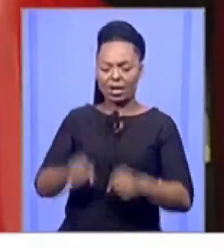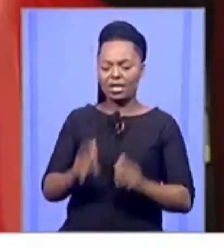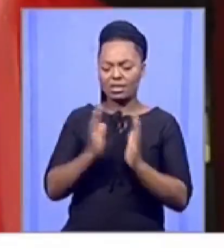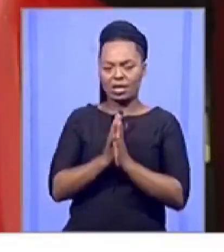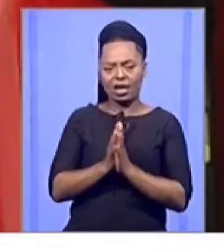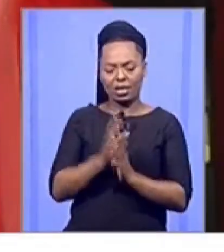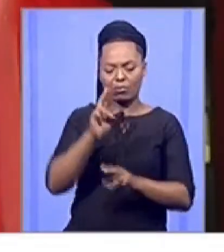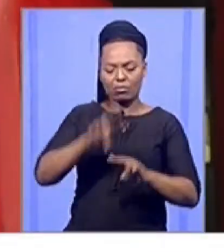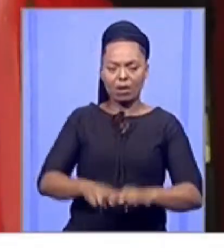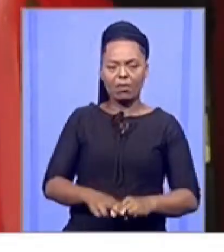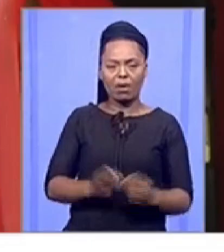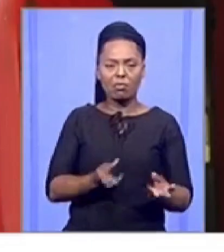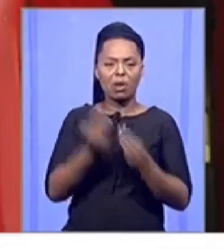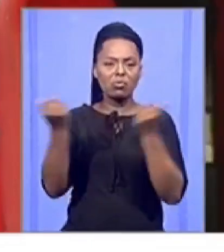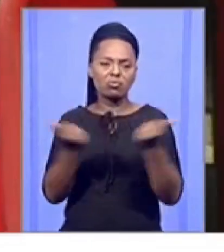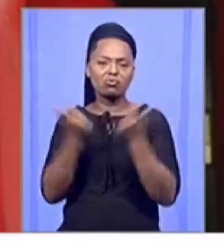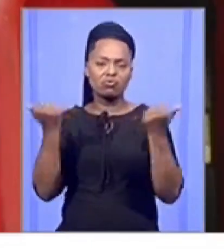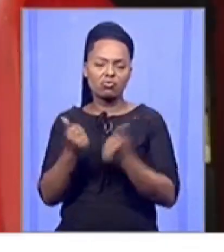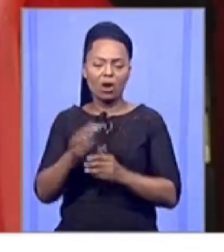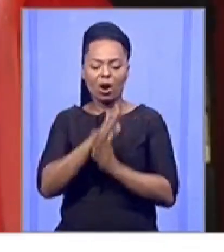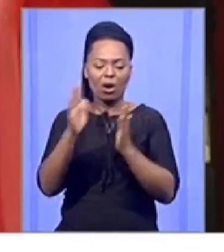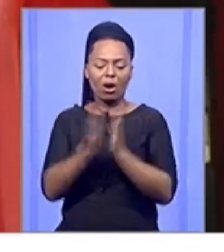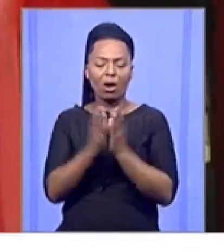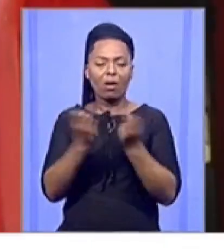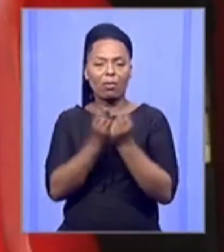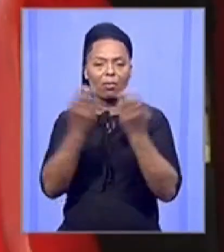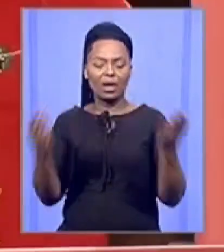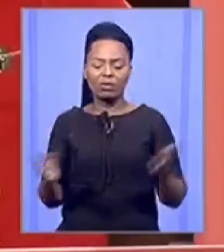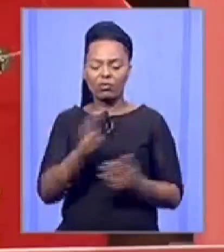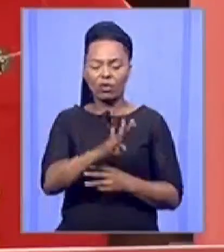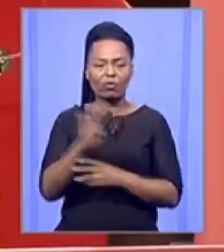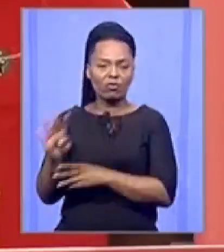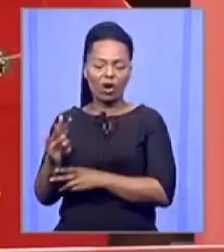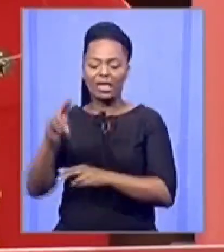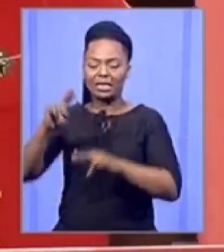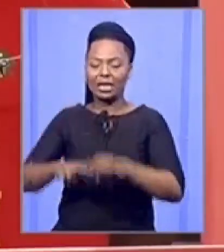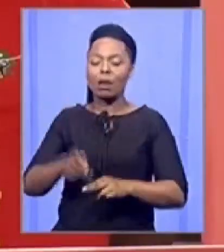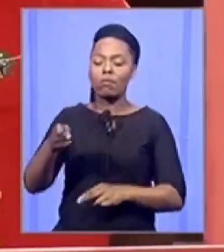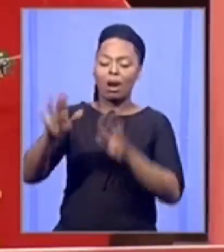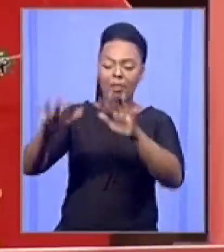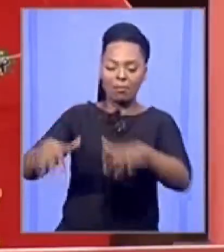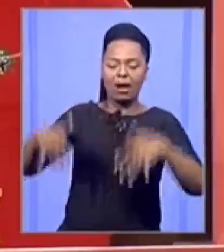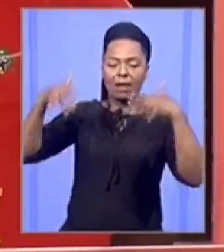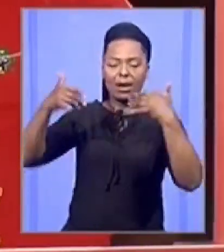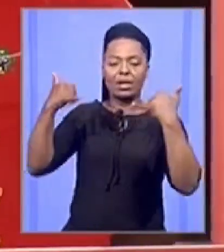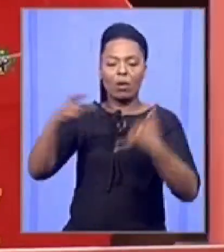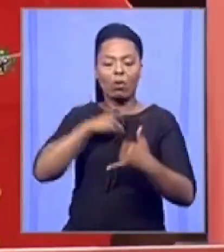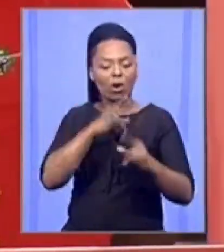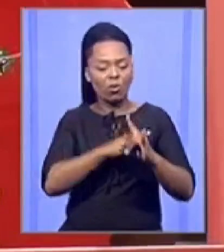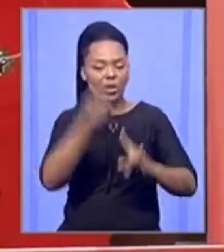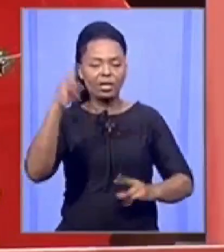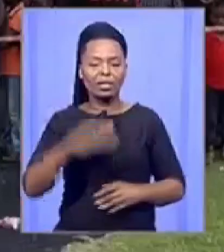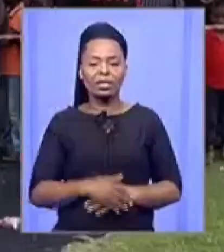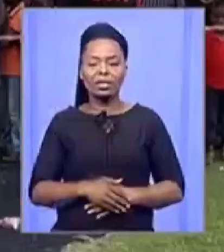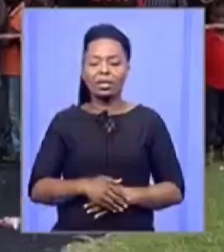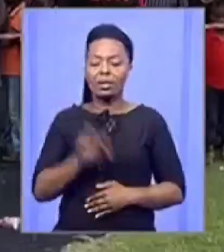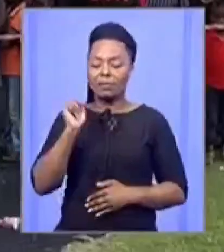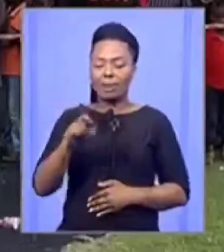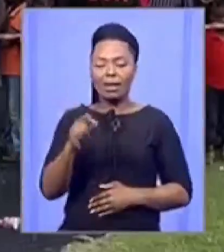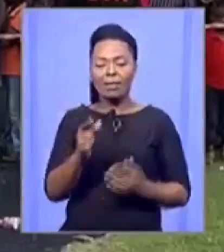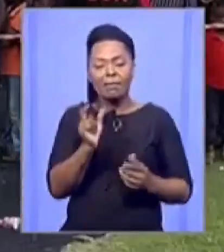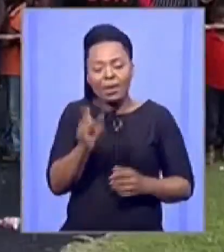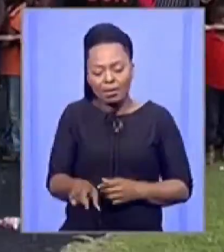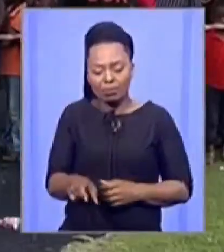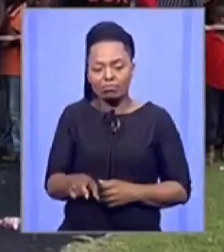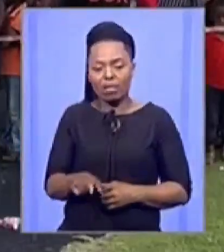tsa naha mme a iphumanela ditulo tse 44 parlamenteng. Maemo a o entseng mokga wa boraro o moholo wa bohanyetsi